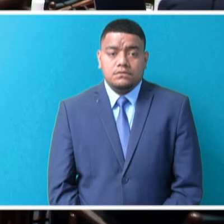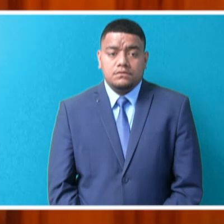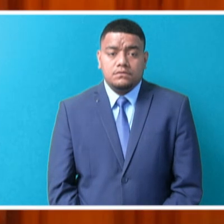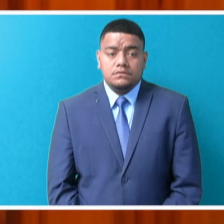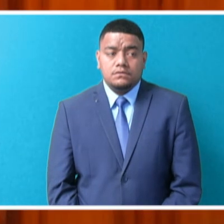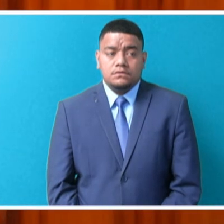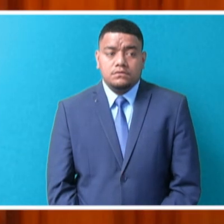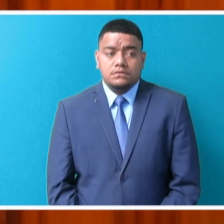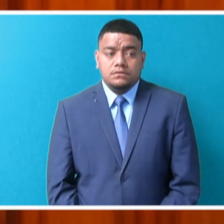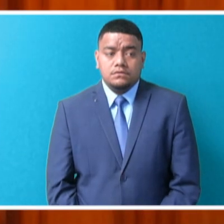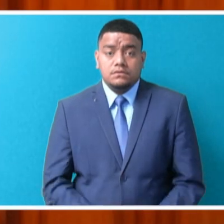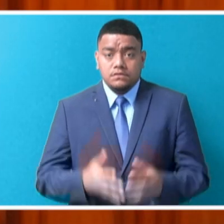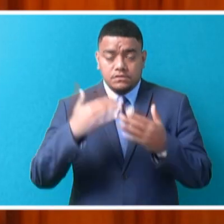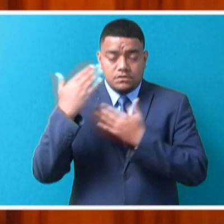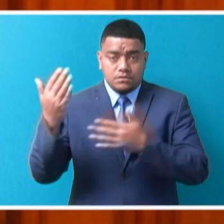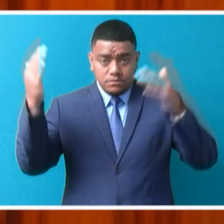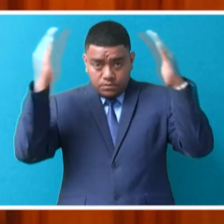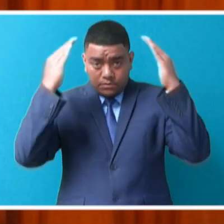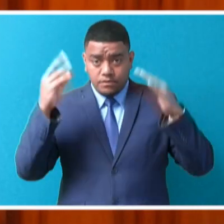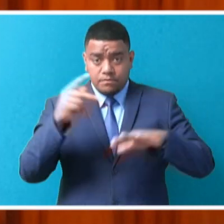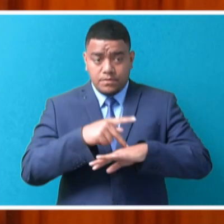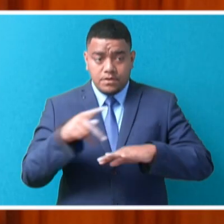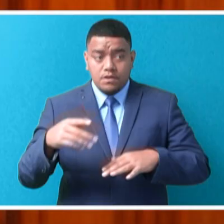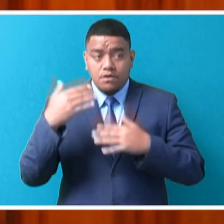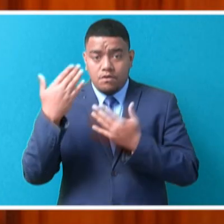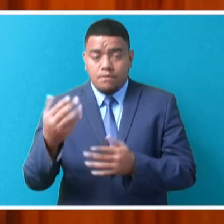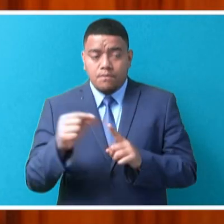the Honourable Speaker of Parliament, the Honourable Prime Minister,